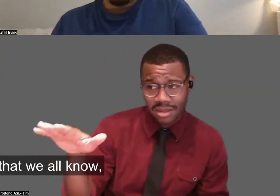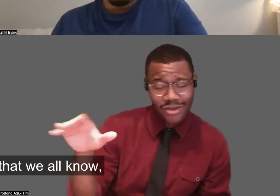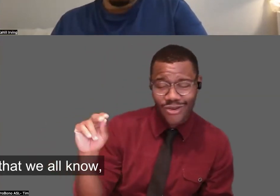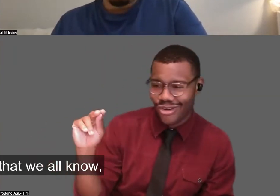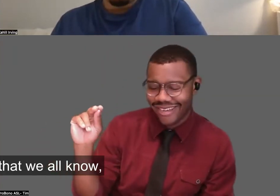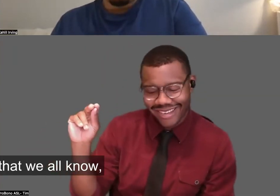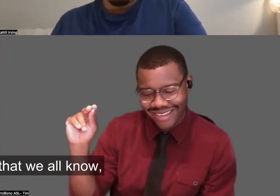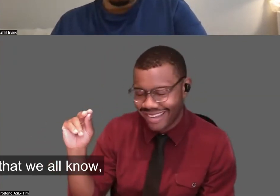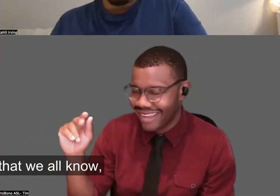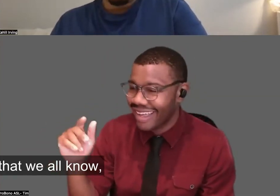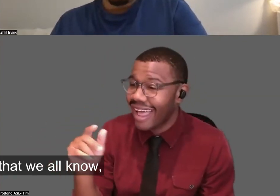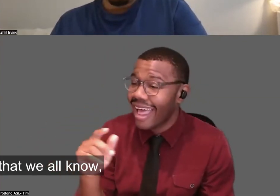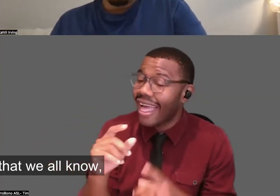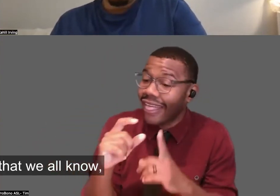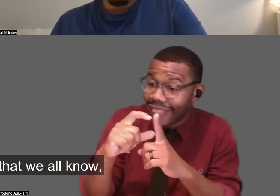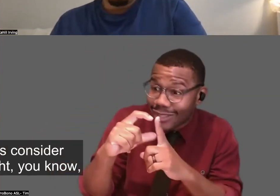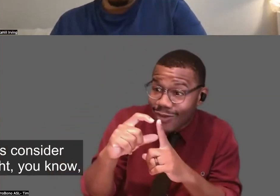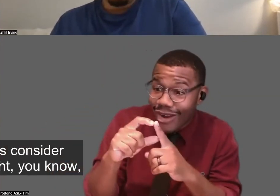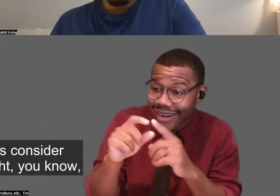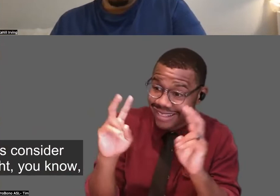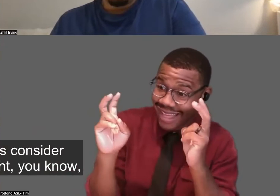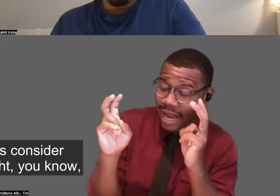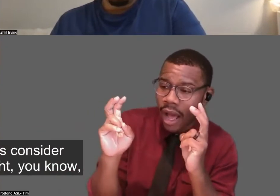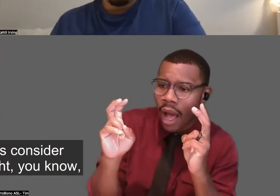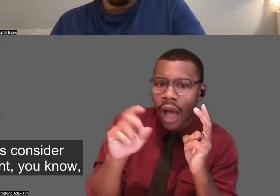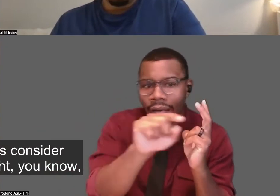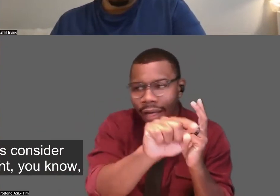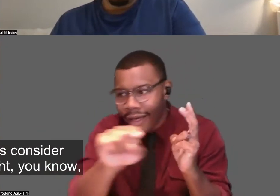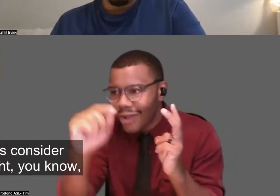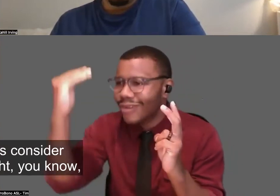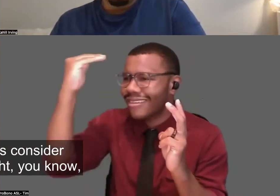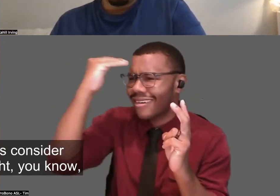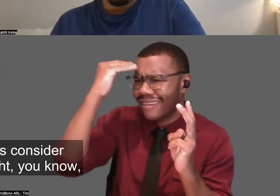these are words that we all know, but